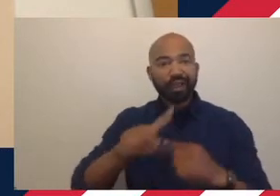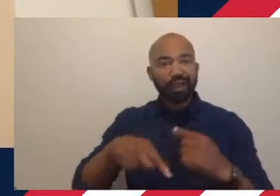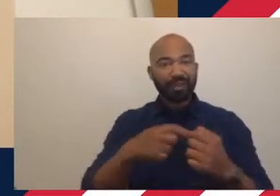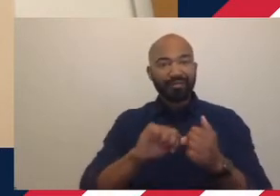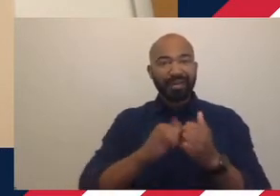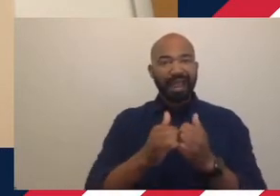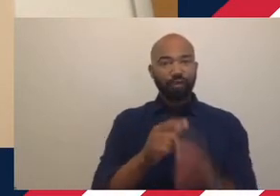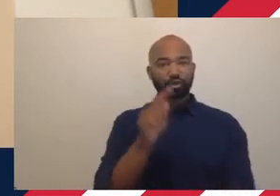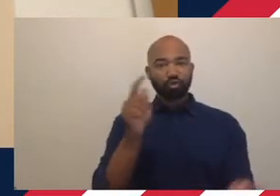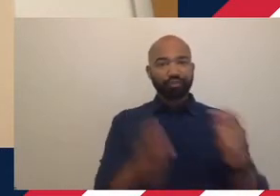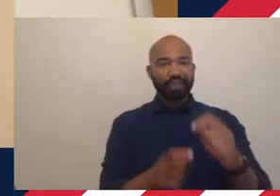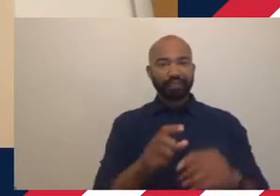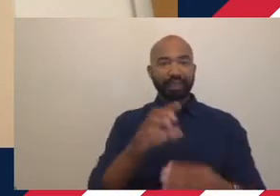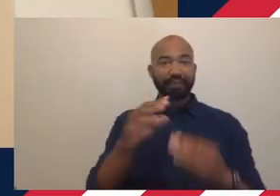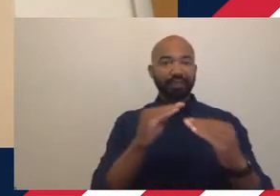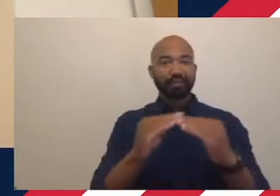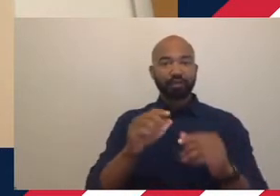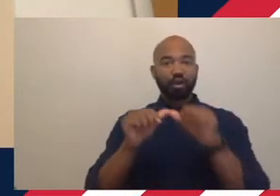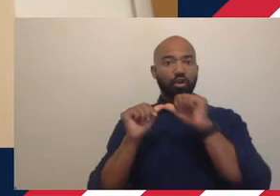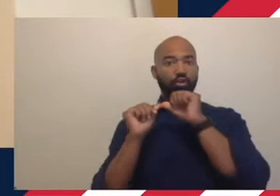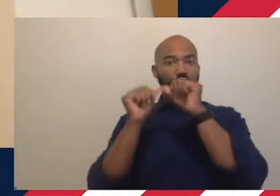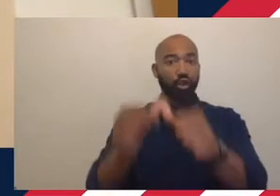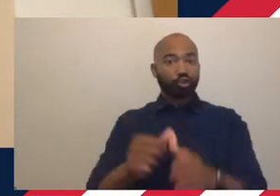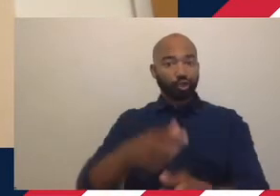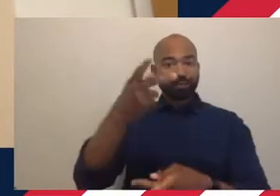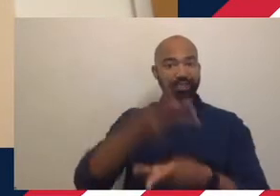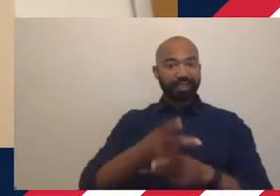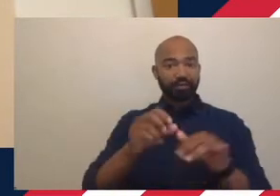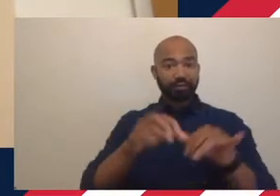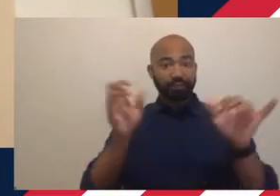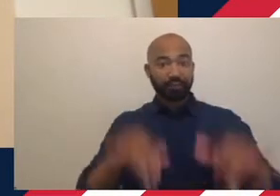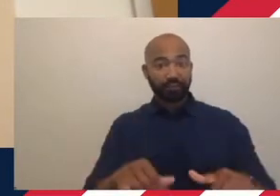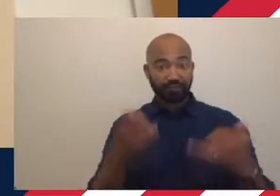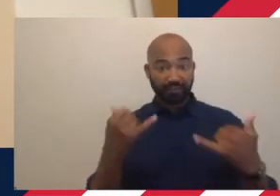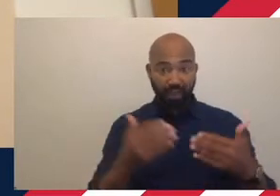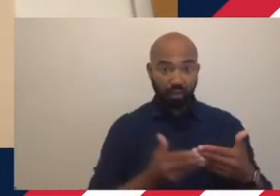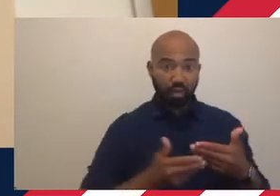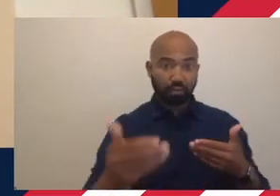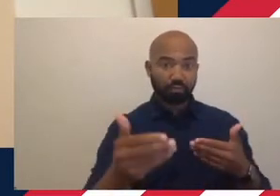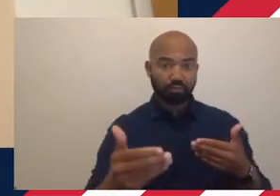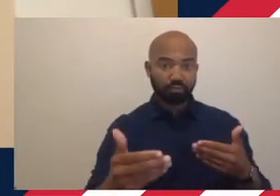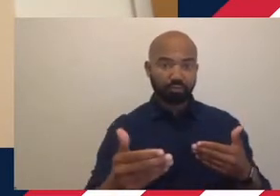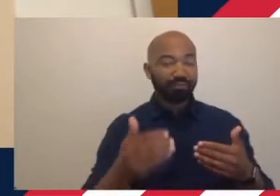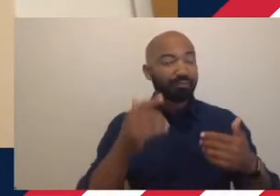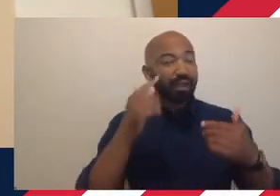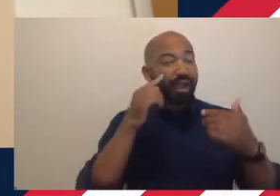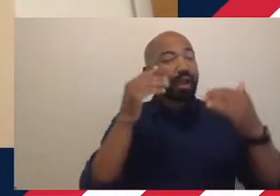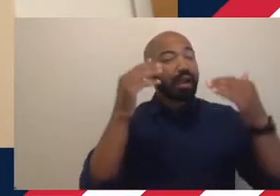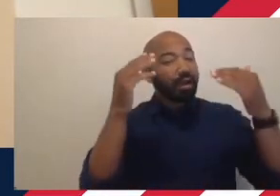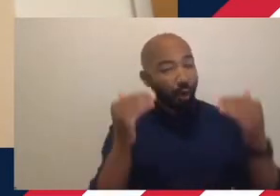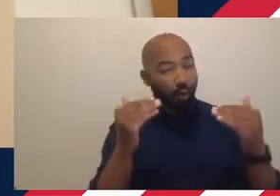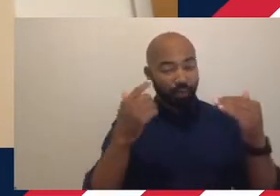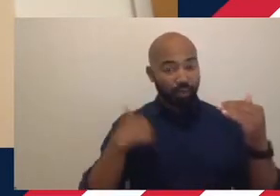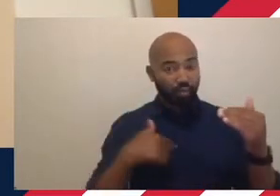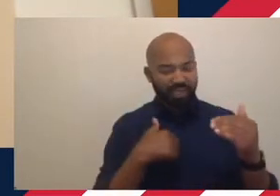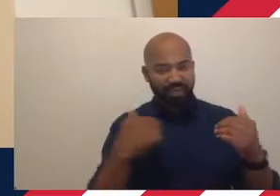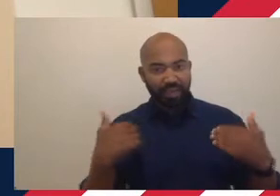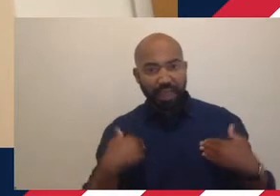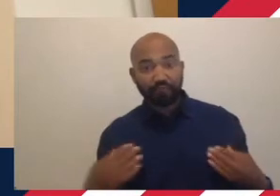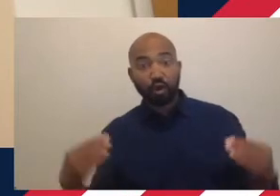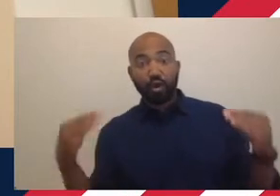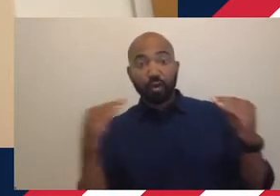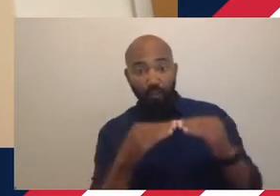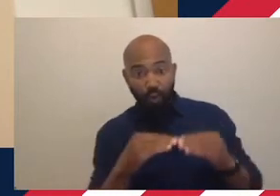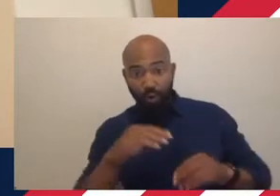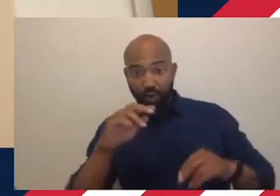care systems moving forward, and I hope that we can send more people back to work like in Joe